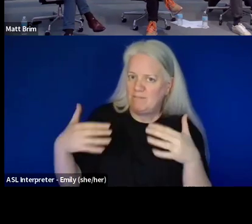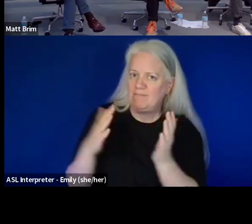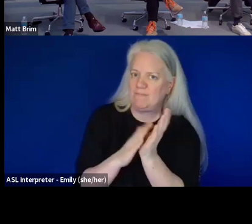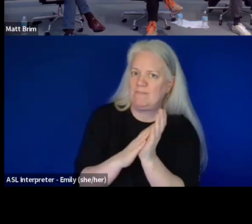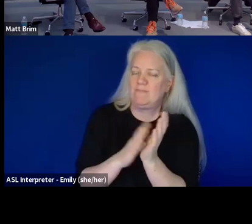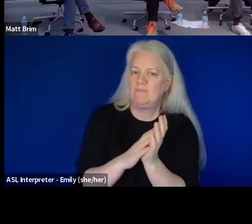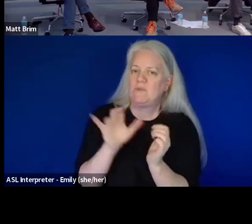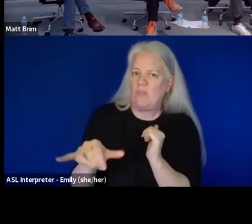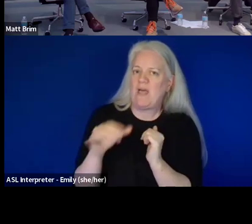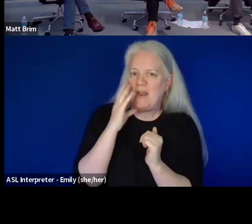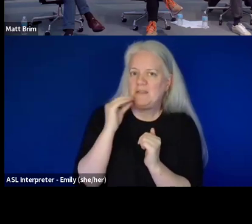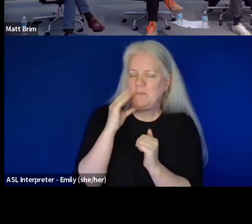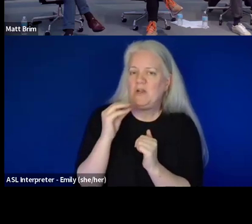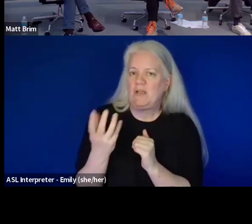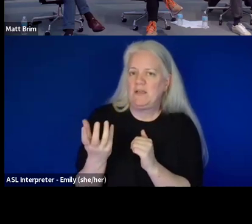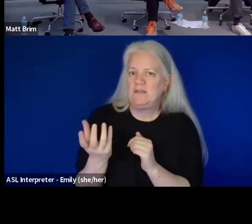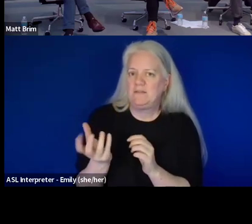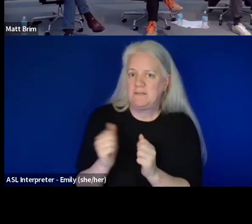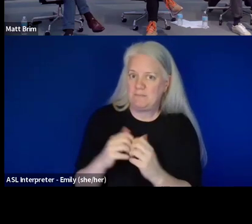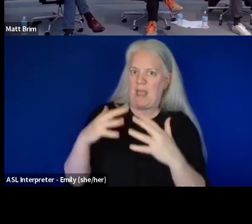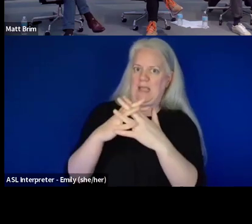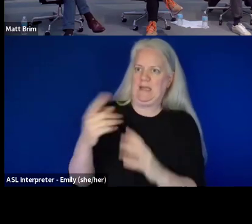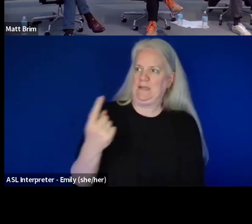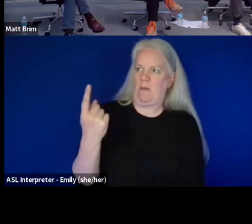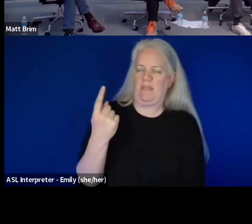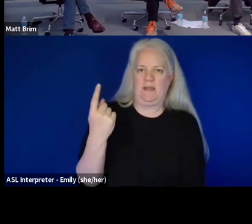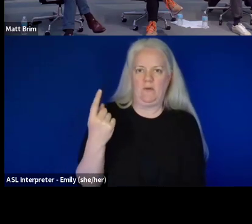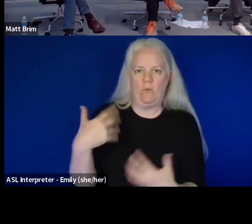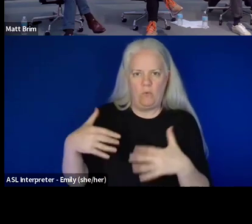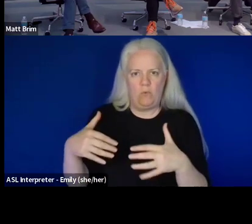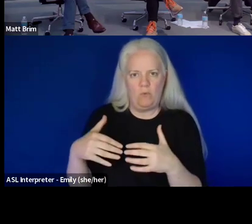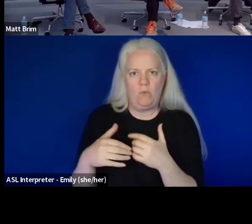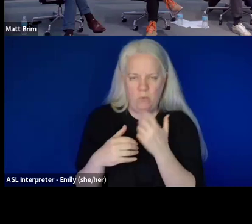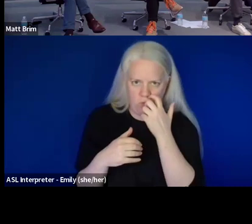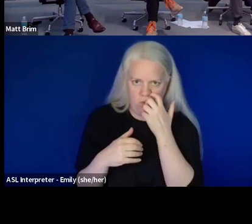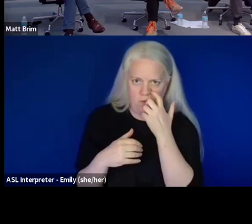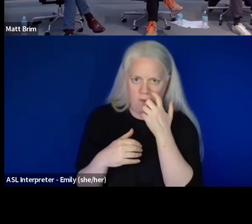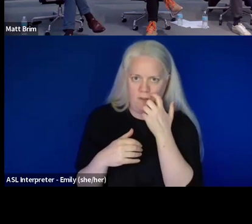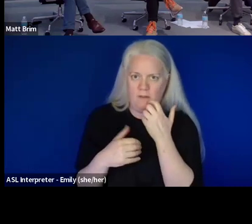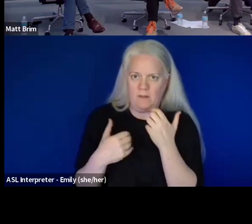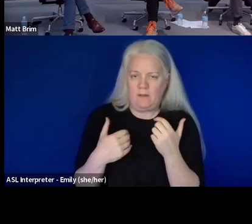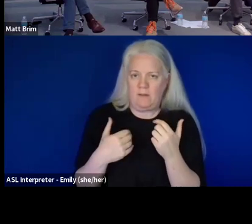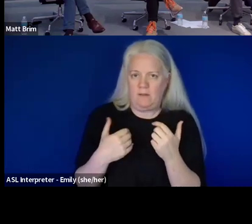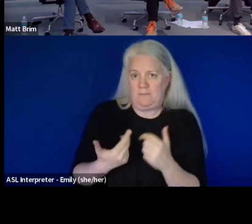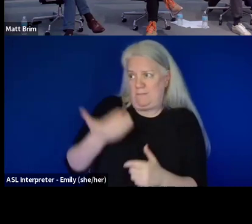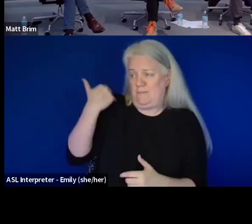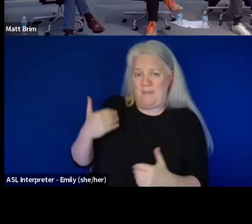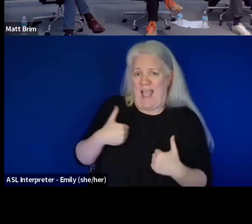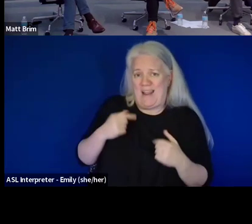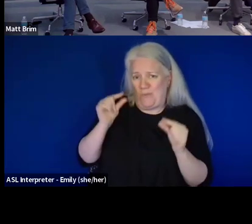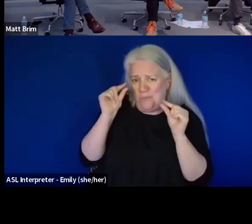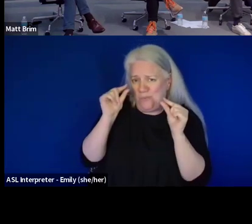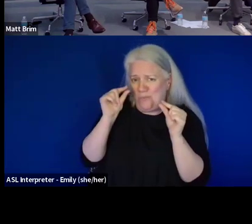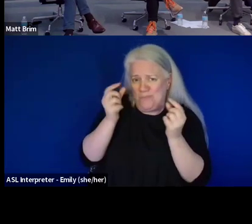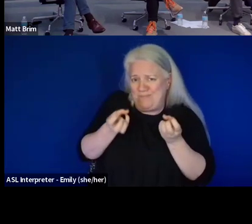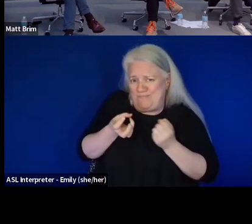that experience of creating something, not out of nothing, but out of very little, disparate, and